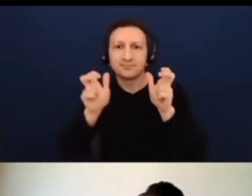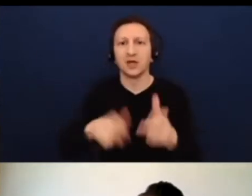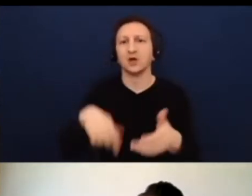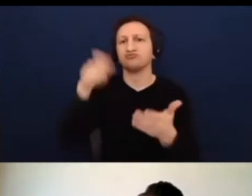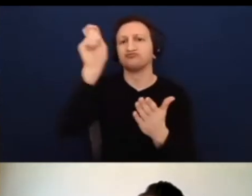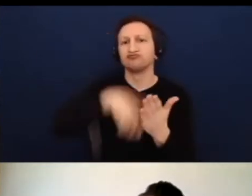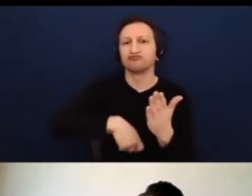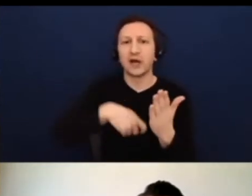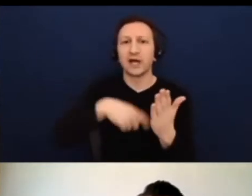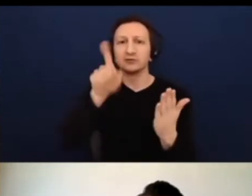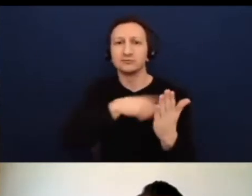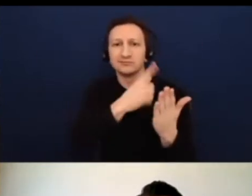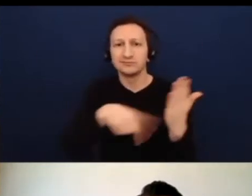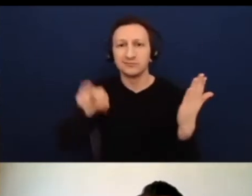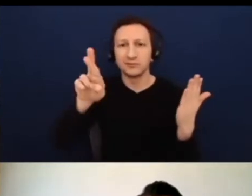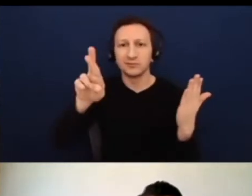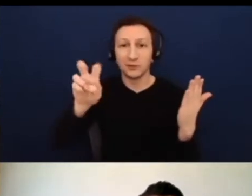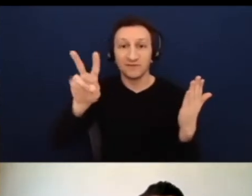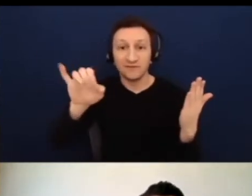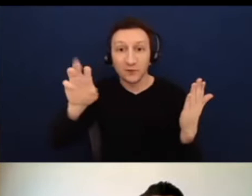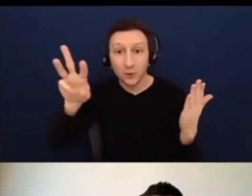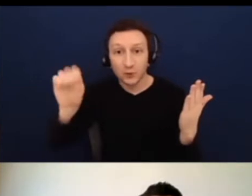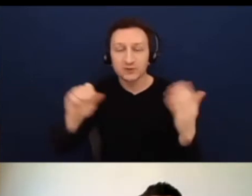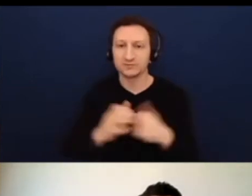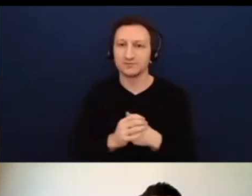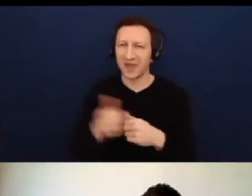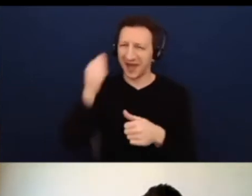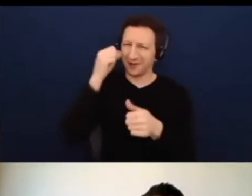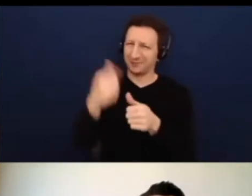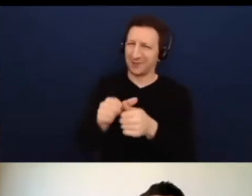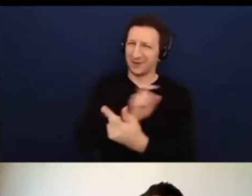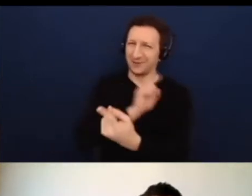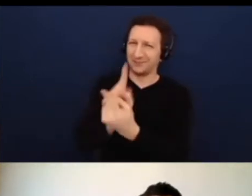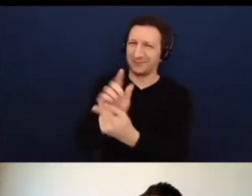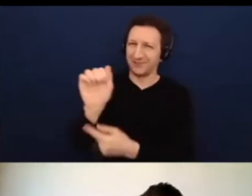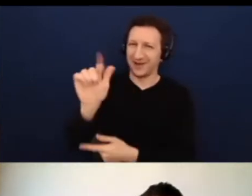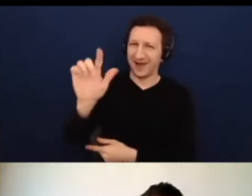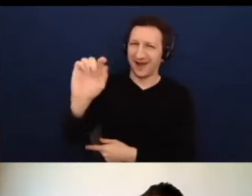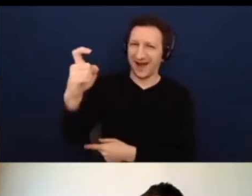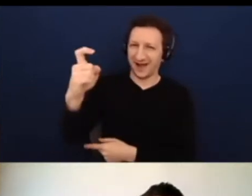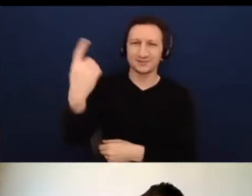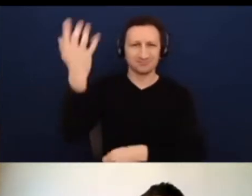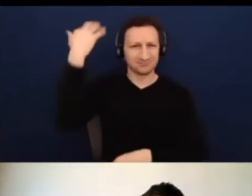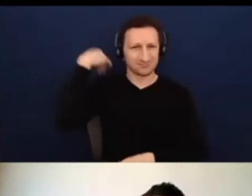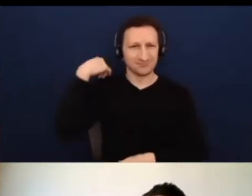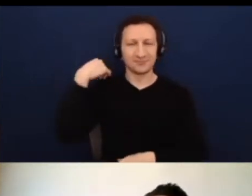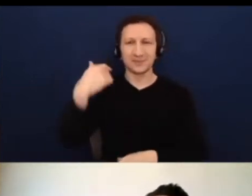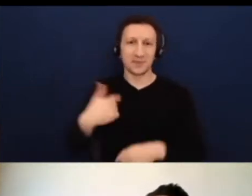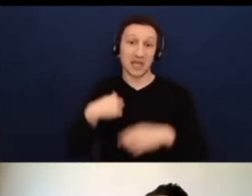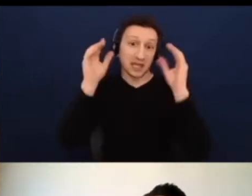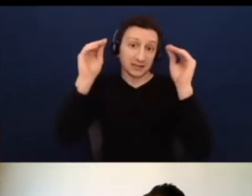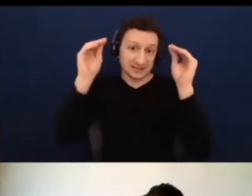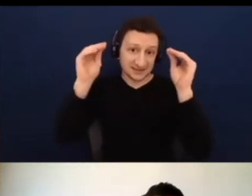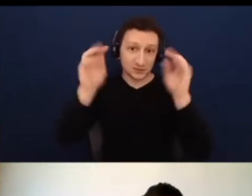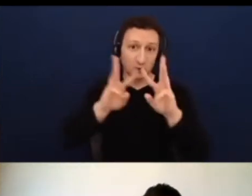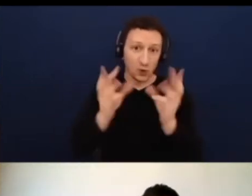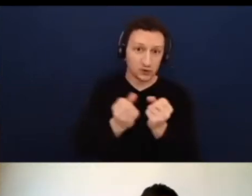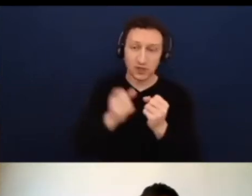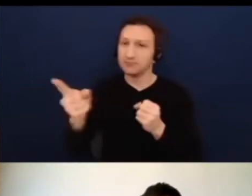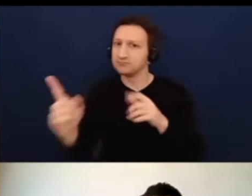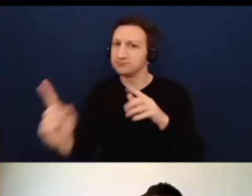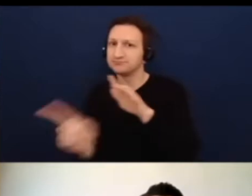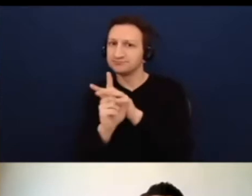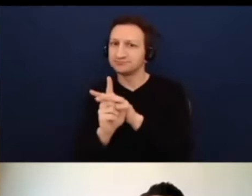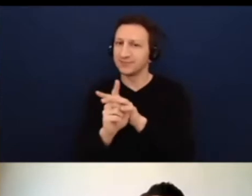And Alex, we met during an audio description lab that I teach, and we have stayed in touch ever since. So I